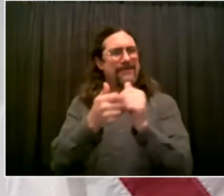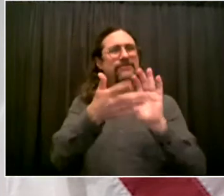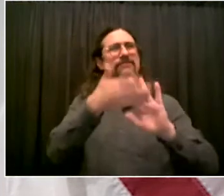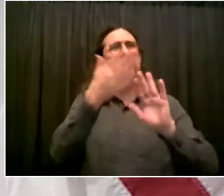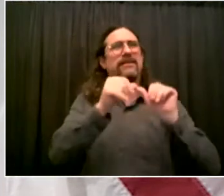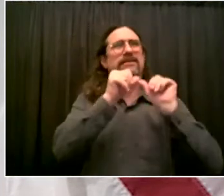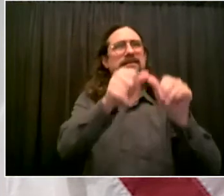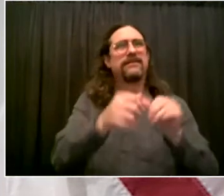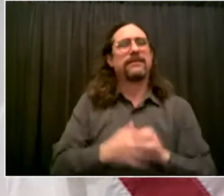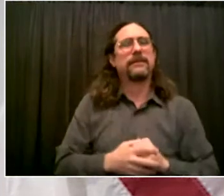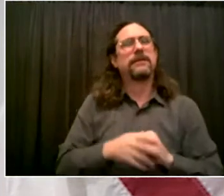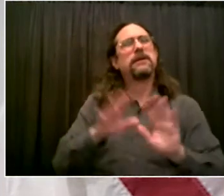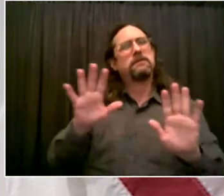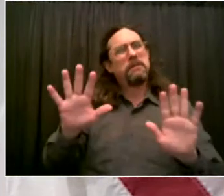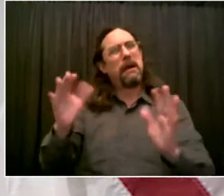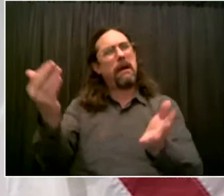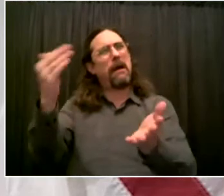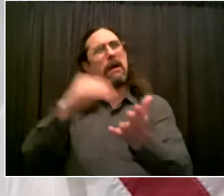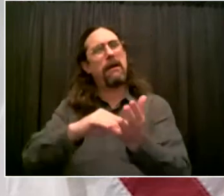Juan Manuel from New York One.